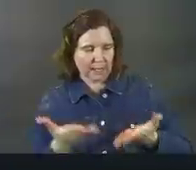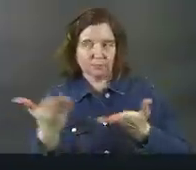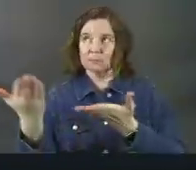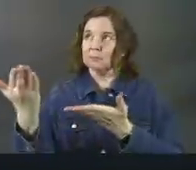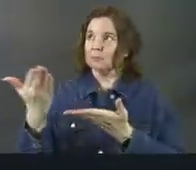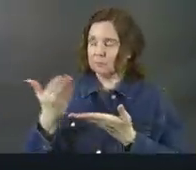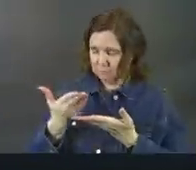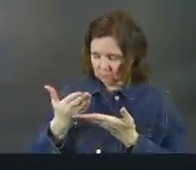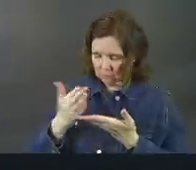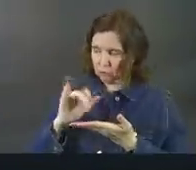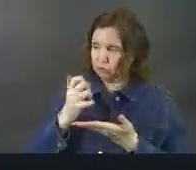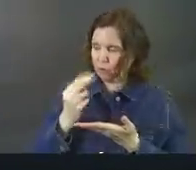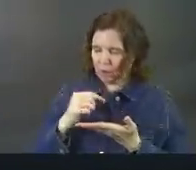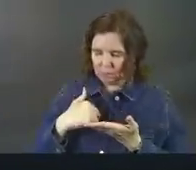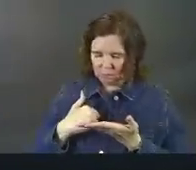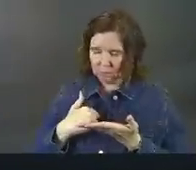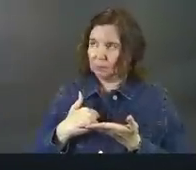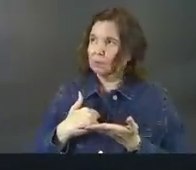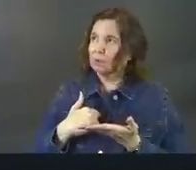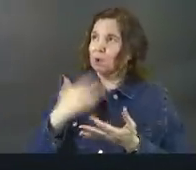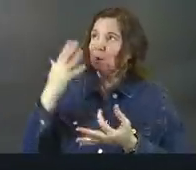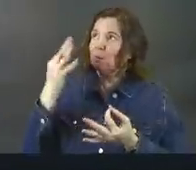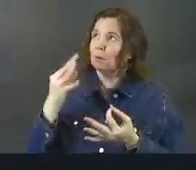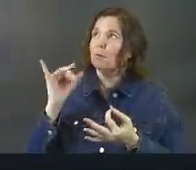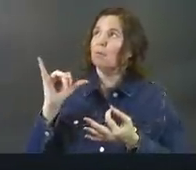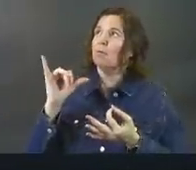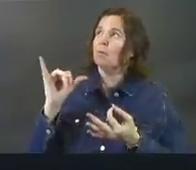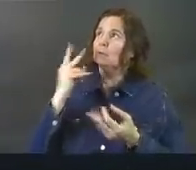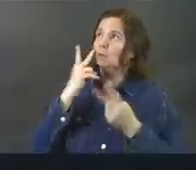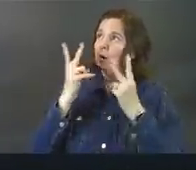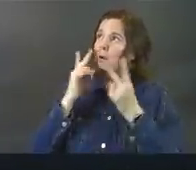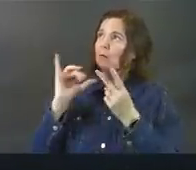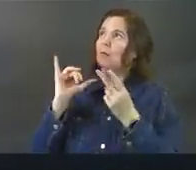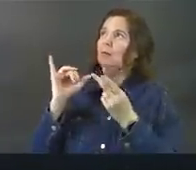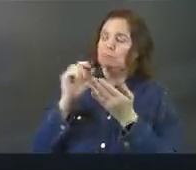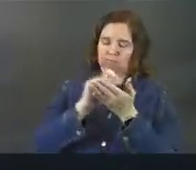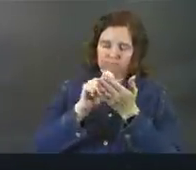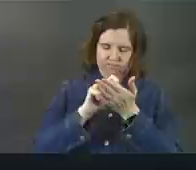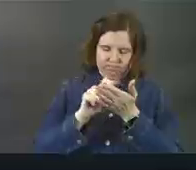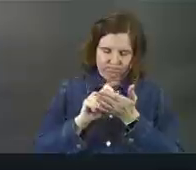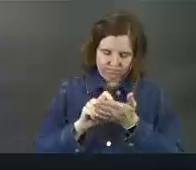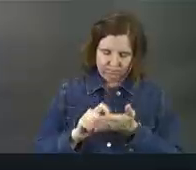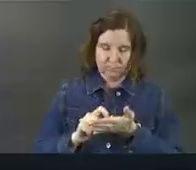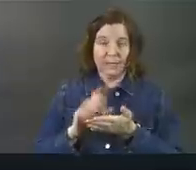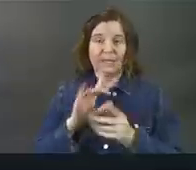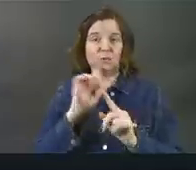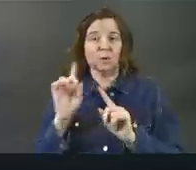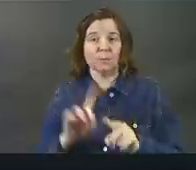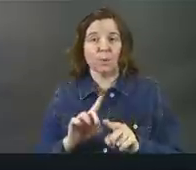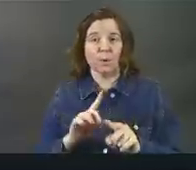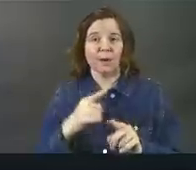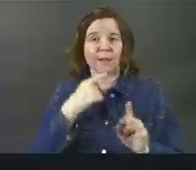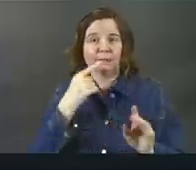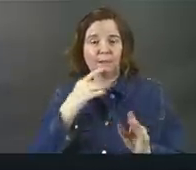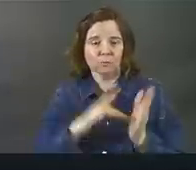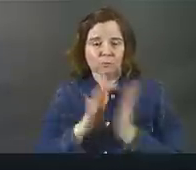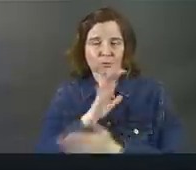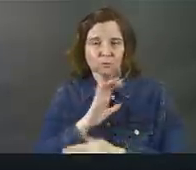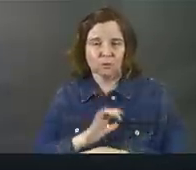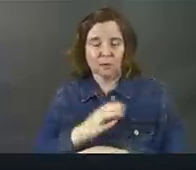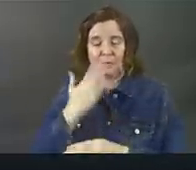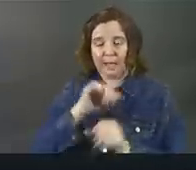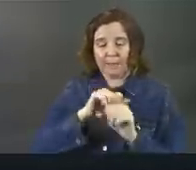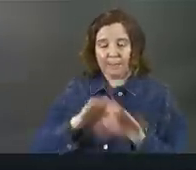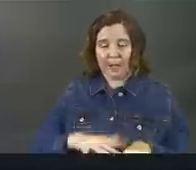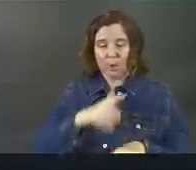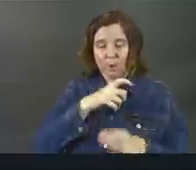servant John, who faithfully reported everything he saw. This is his report of the word of God and the testimony of Jesus Christ. God